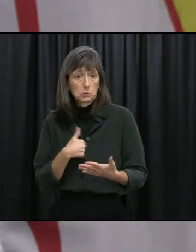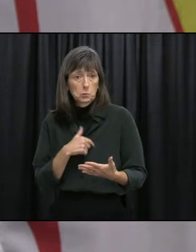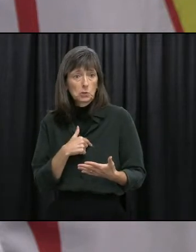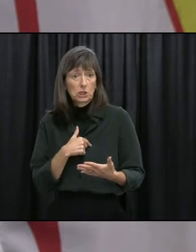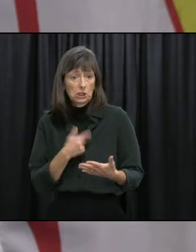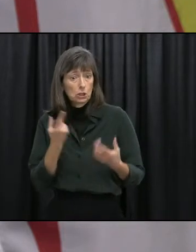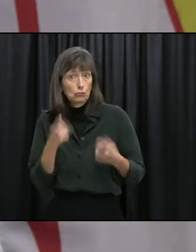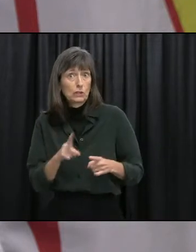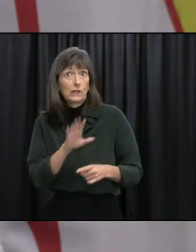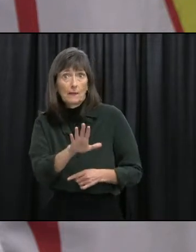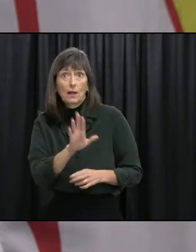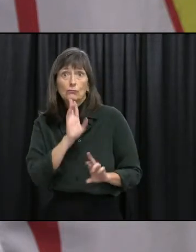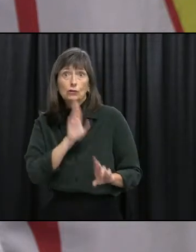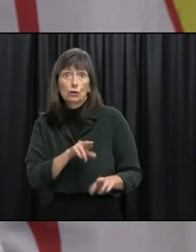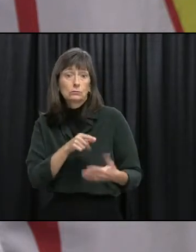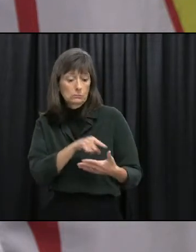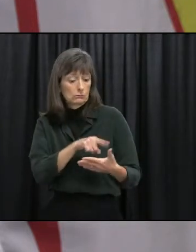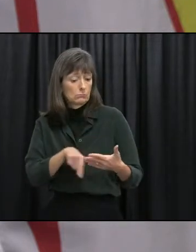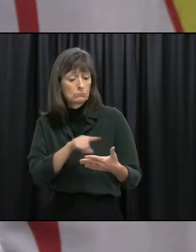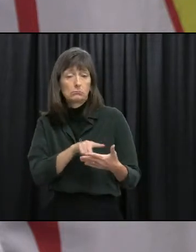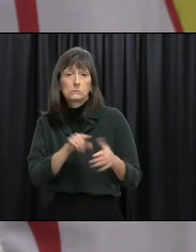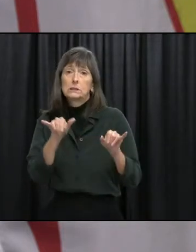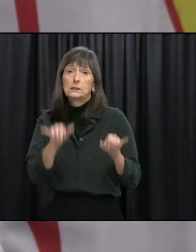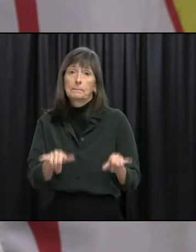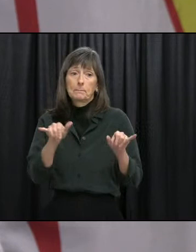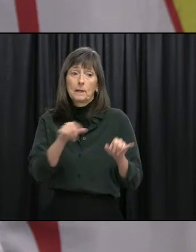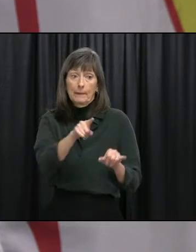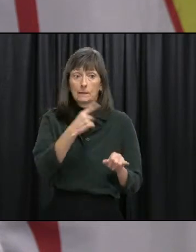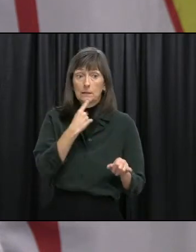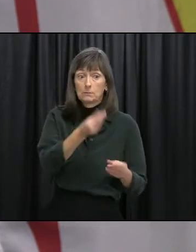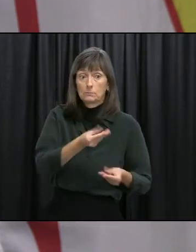certainly agree with maintaining things the way they are.